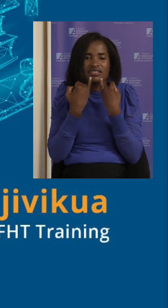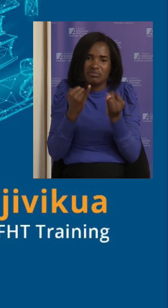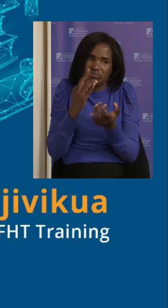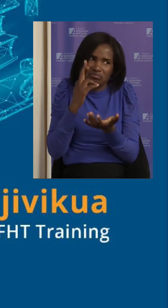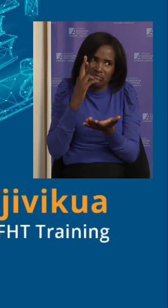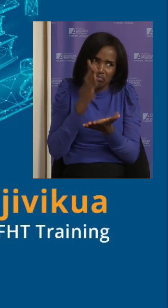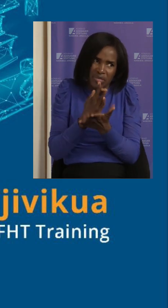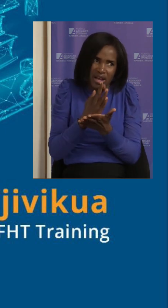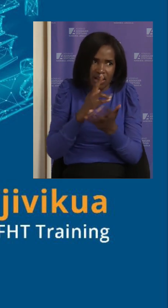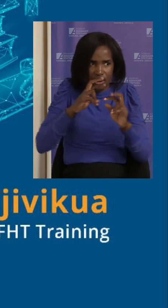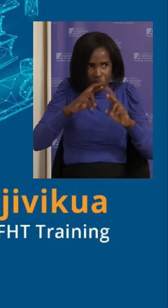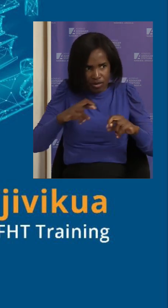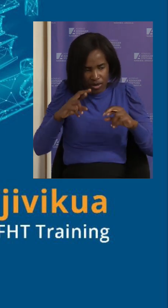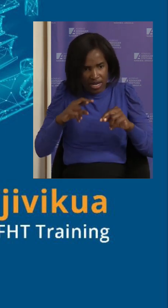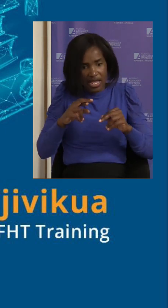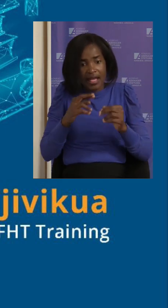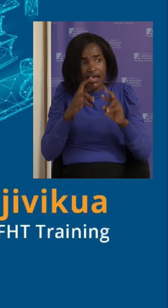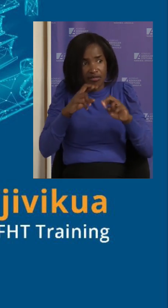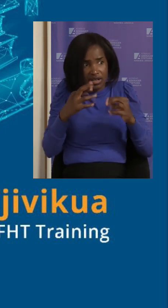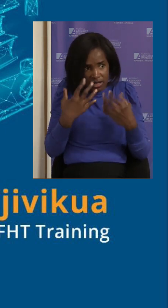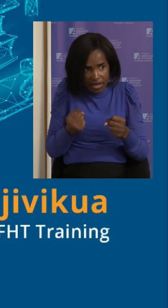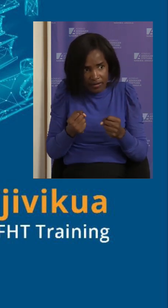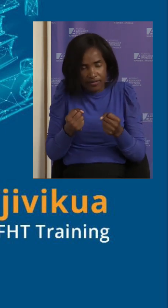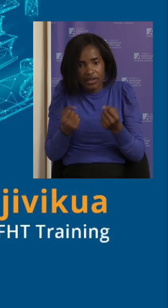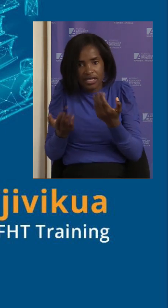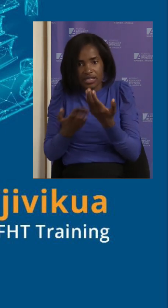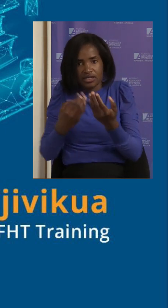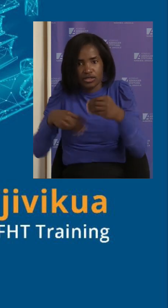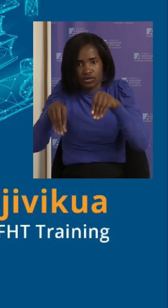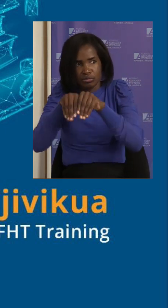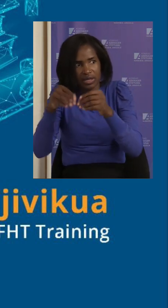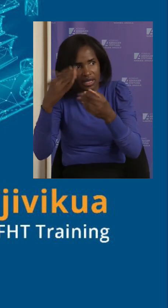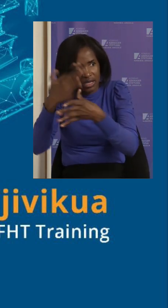evidence upon which action and policy will be